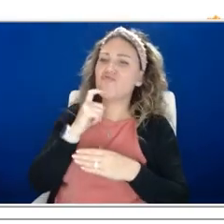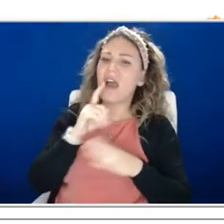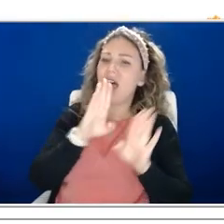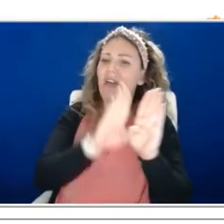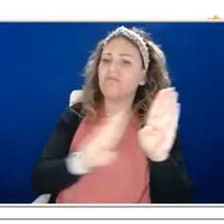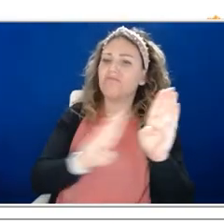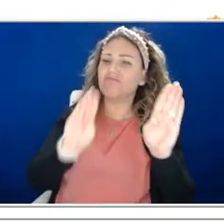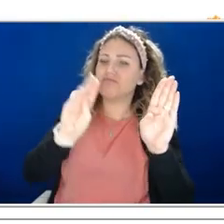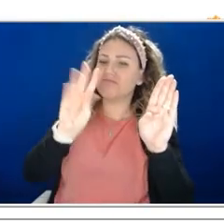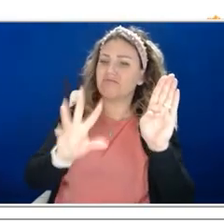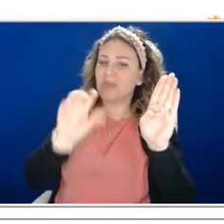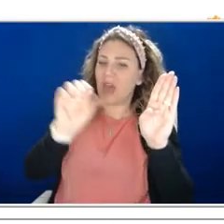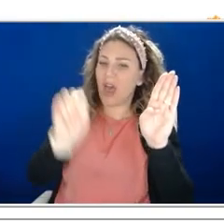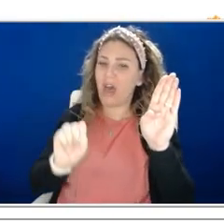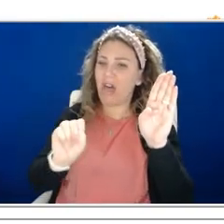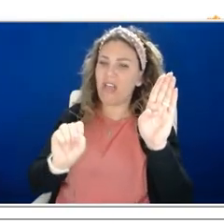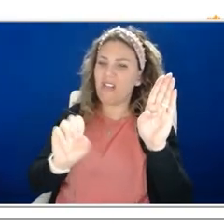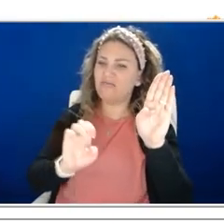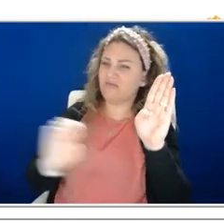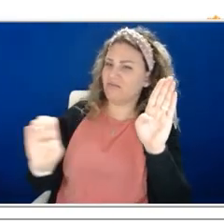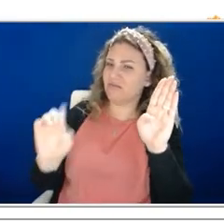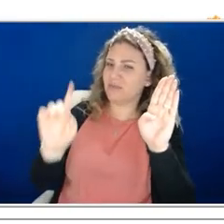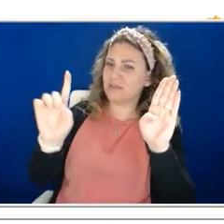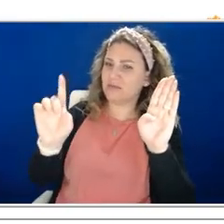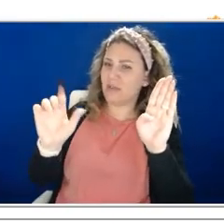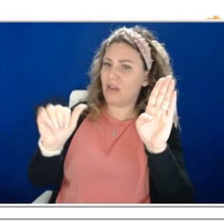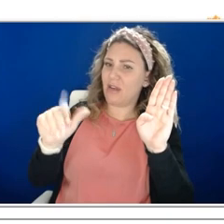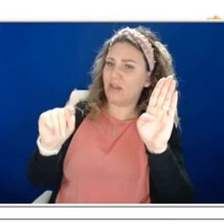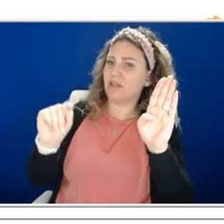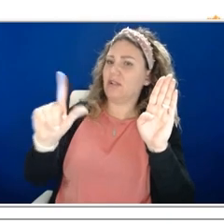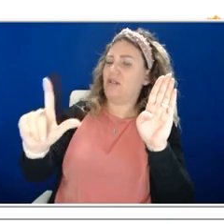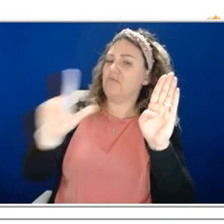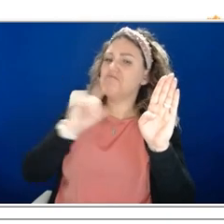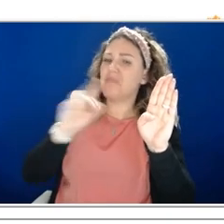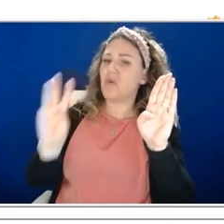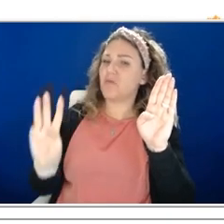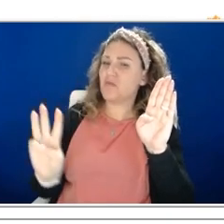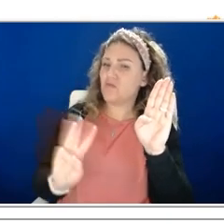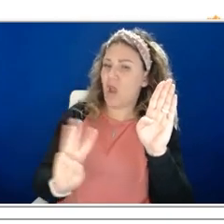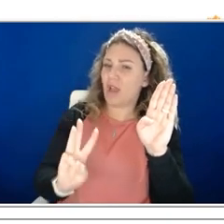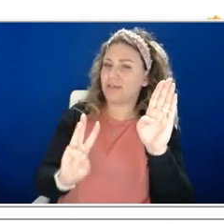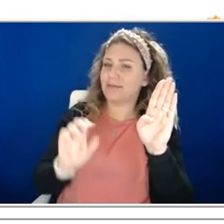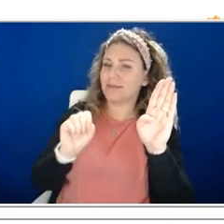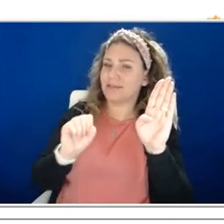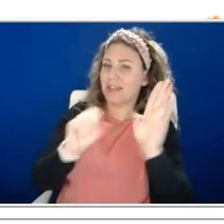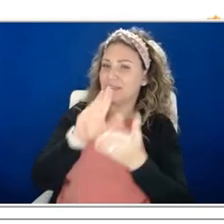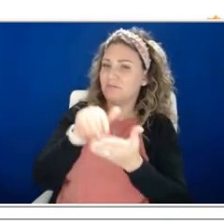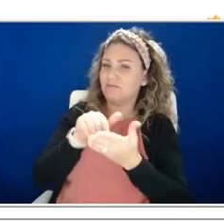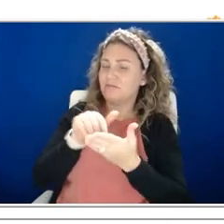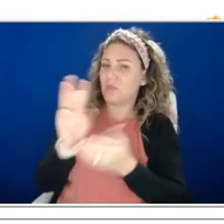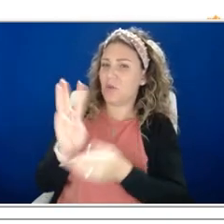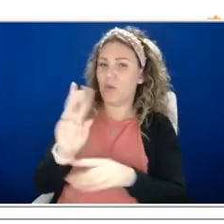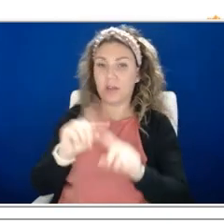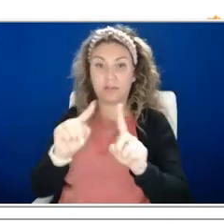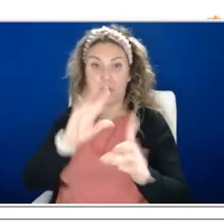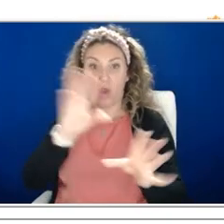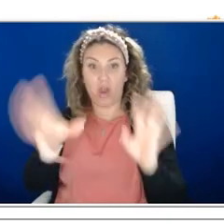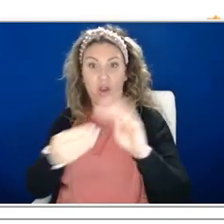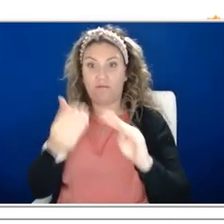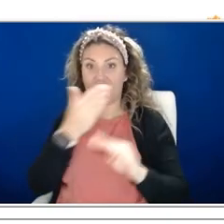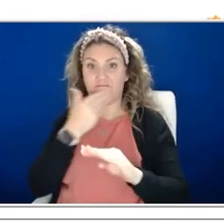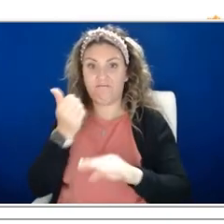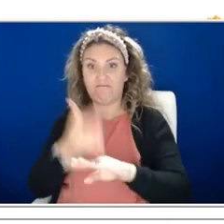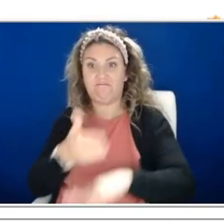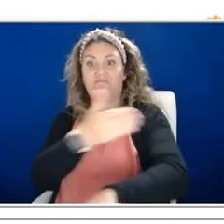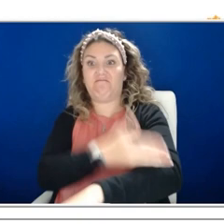the southern kind of Atlantic region and over in the far west and even, yes, right here in the Midwest. But overall, better than what it was a few weeks ago. But,